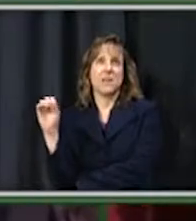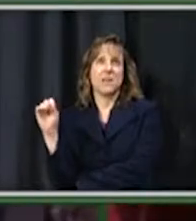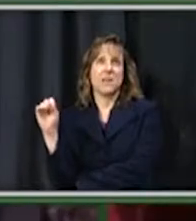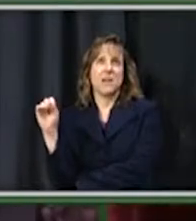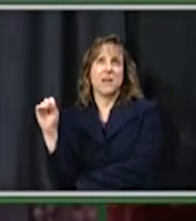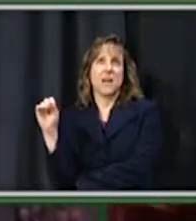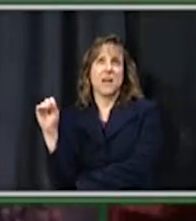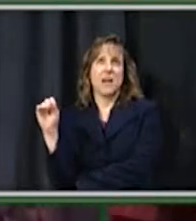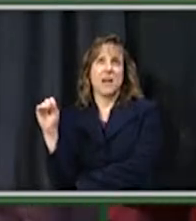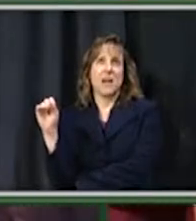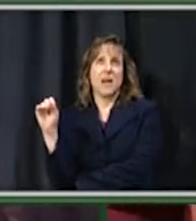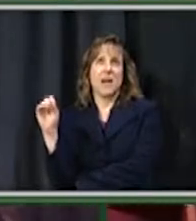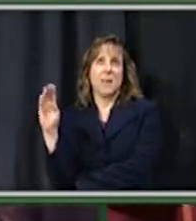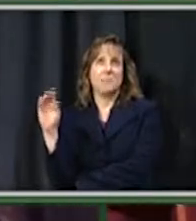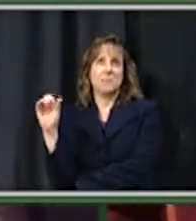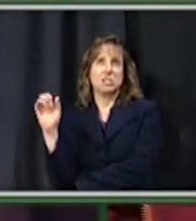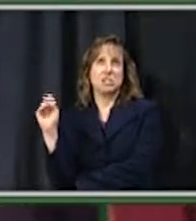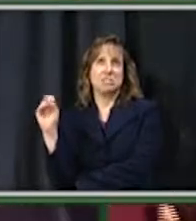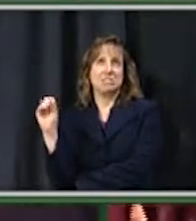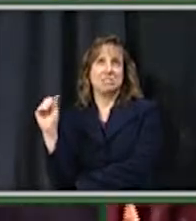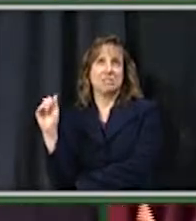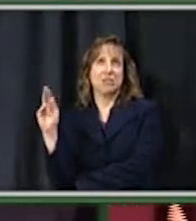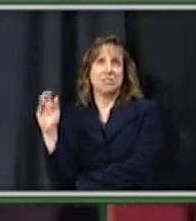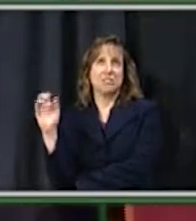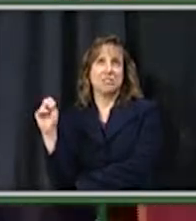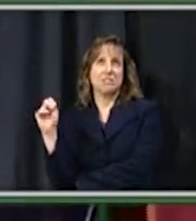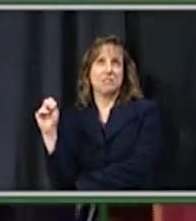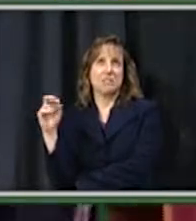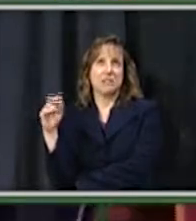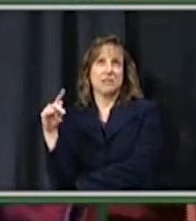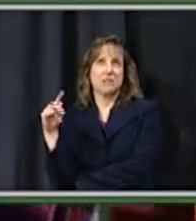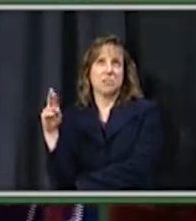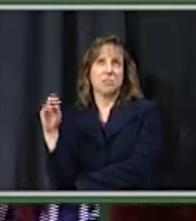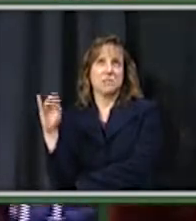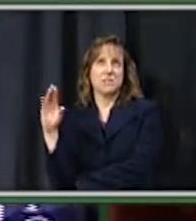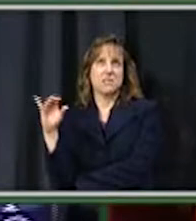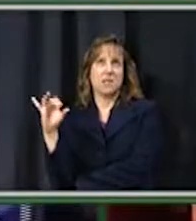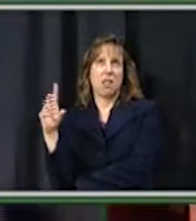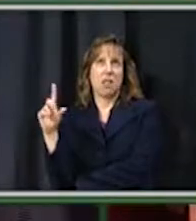Afshin Safarzadeh. Priscilla Moreno.